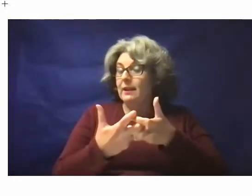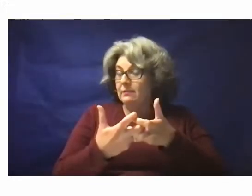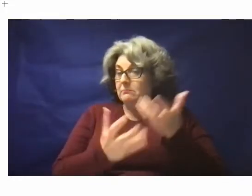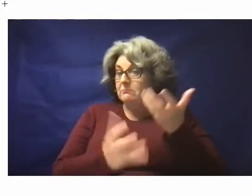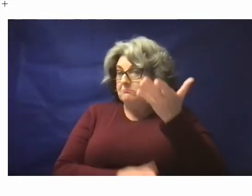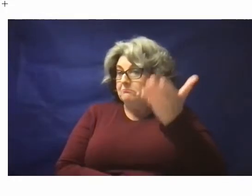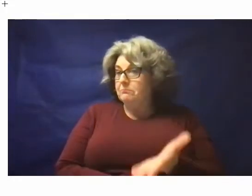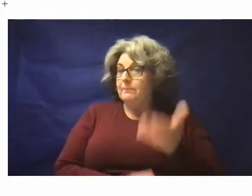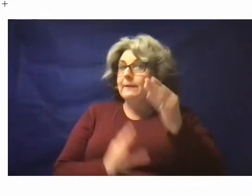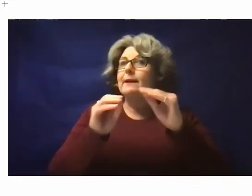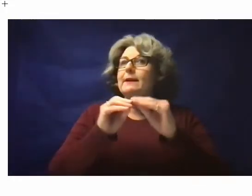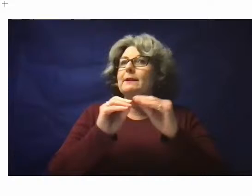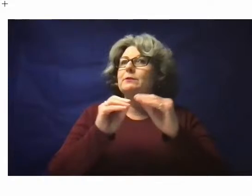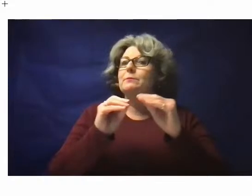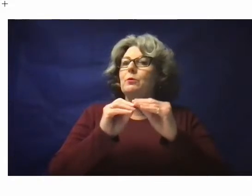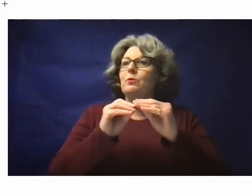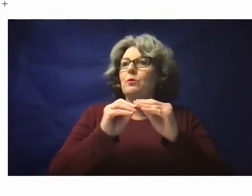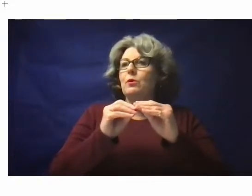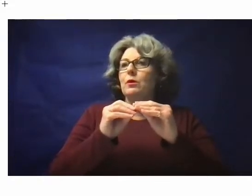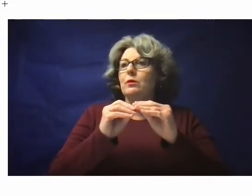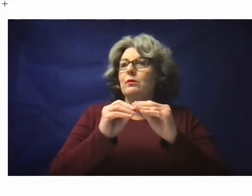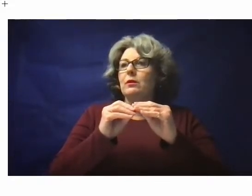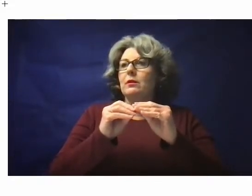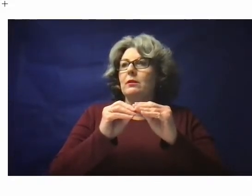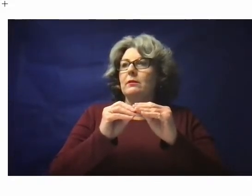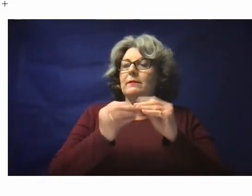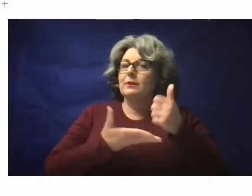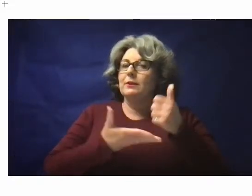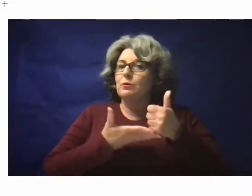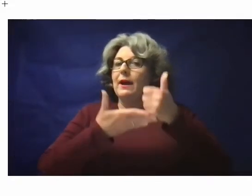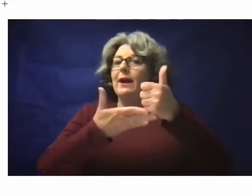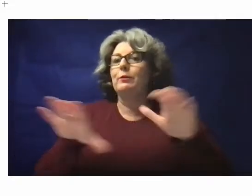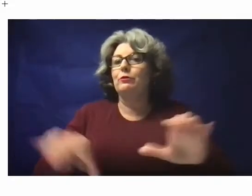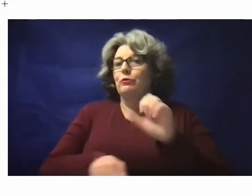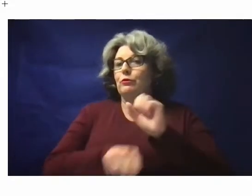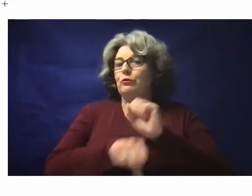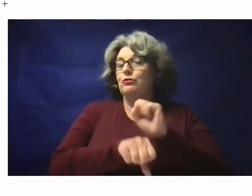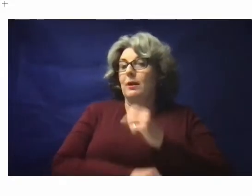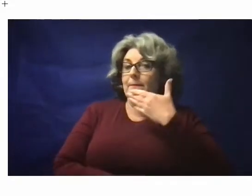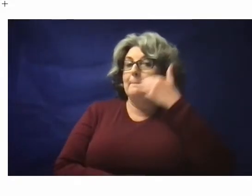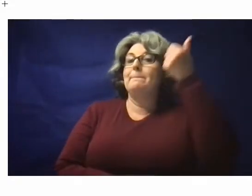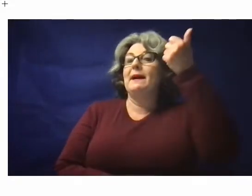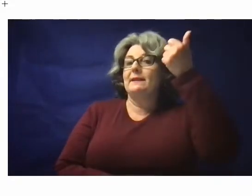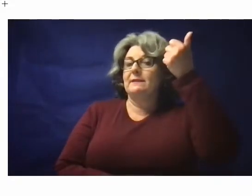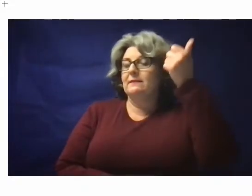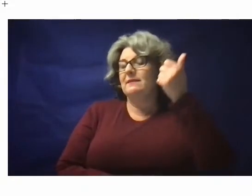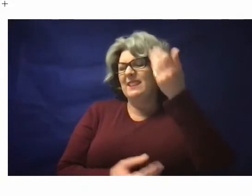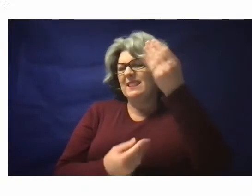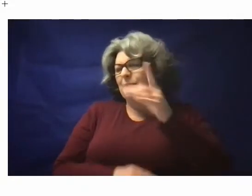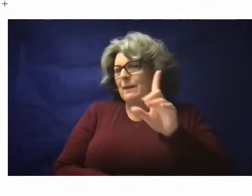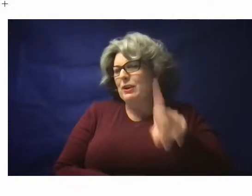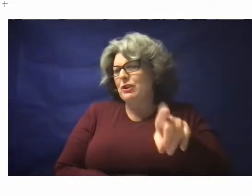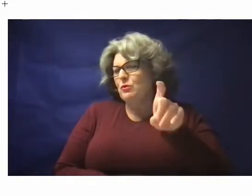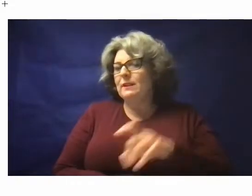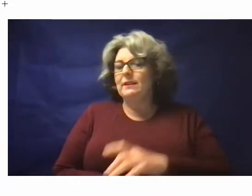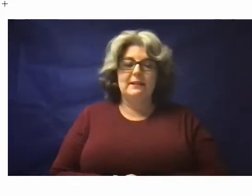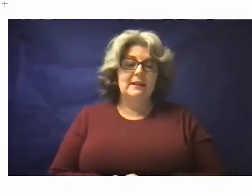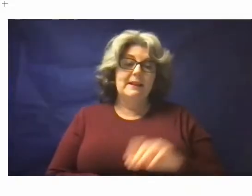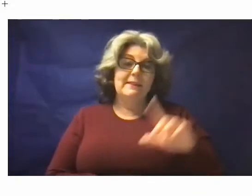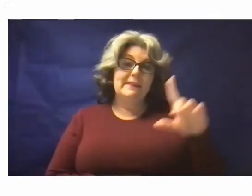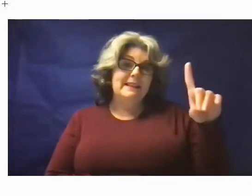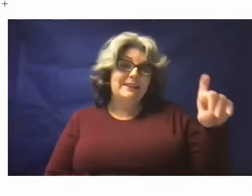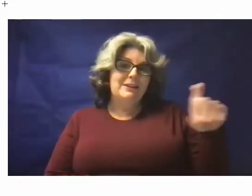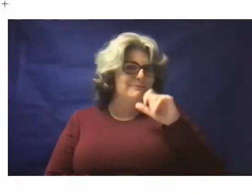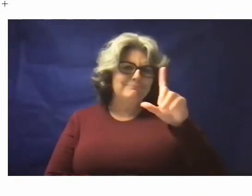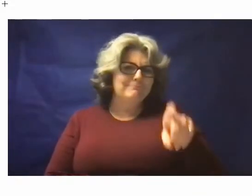about X, Y, and Z is going to help you perform your best. So that's what the information we need. We don't actually need your diagnosis. So just a little